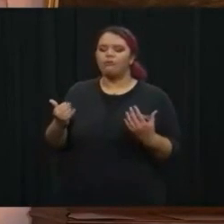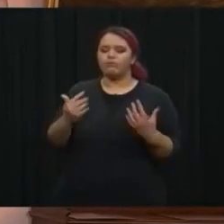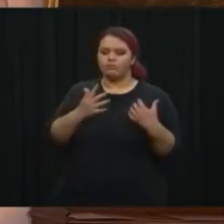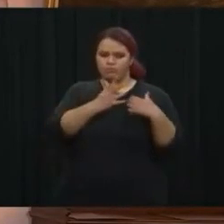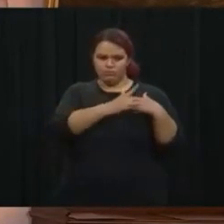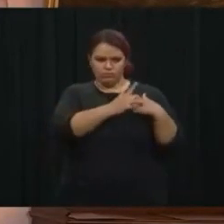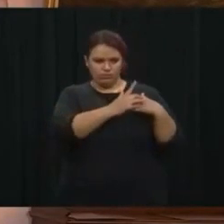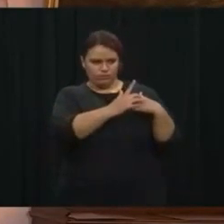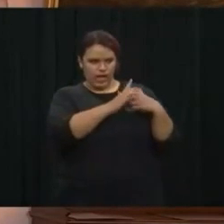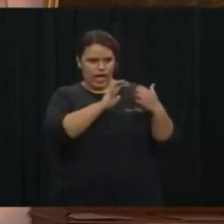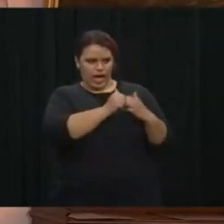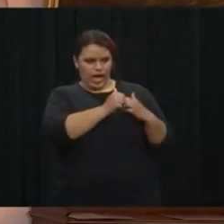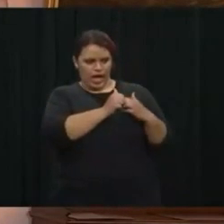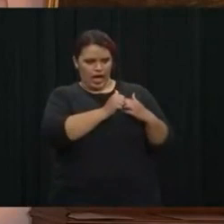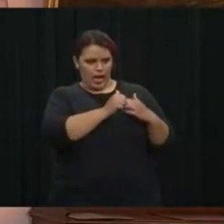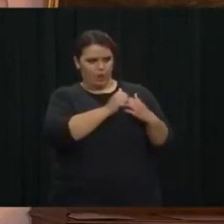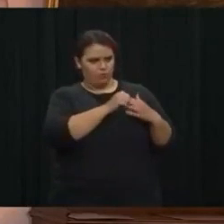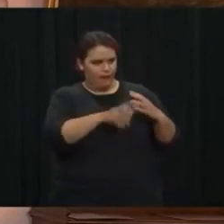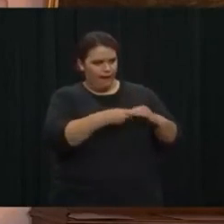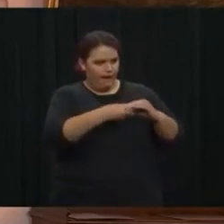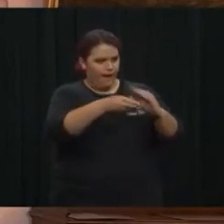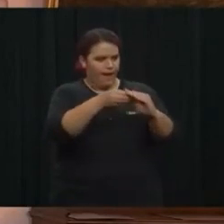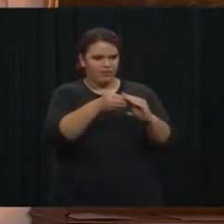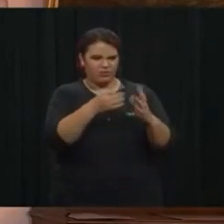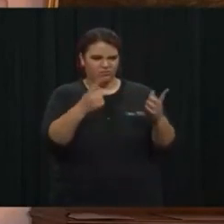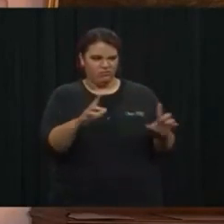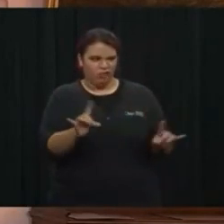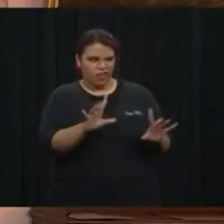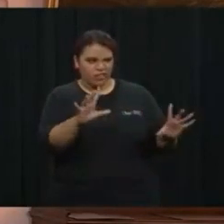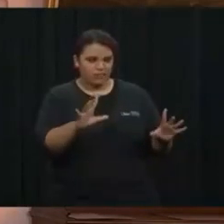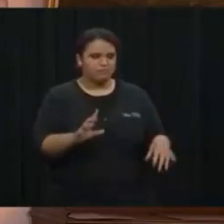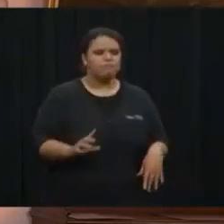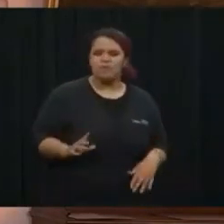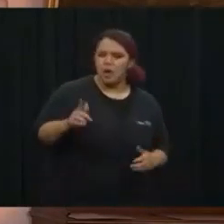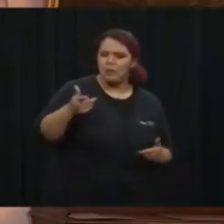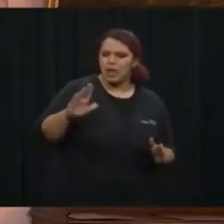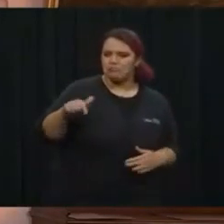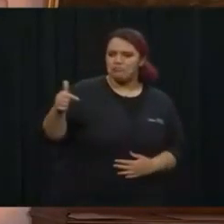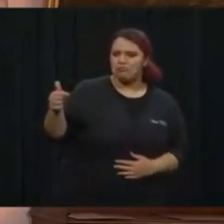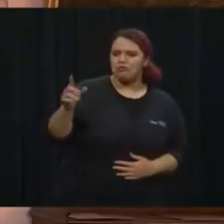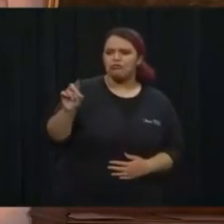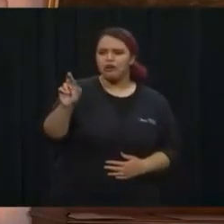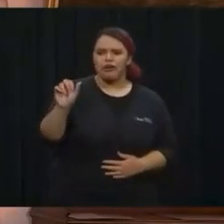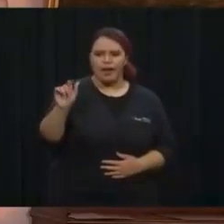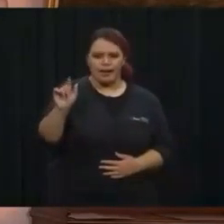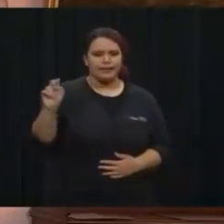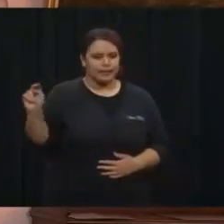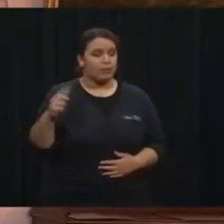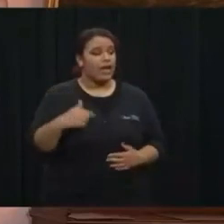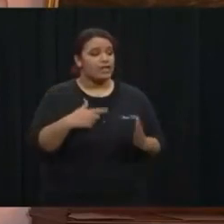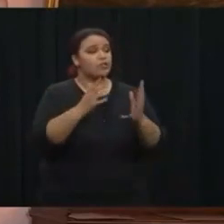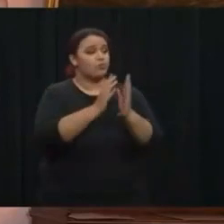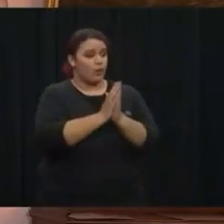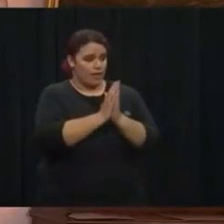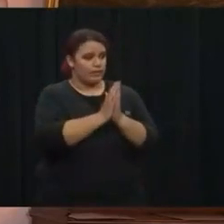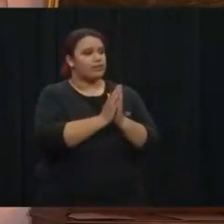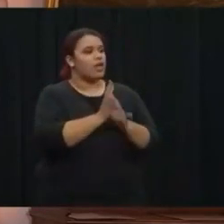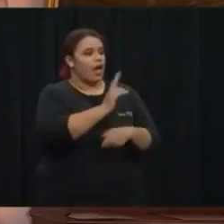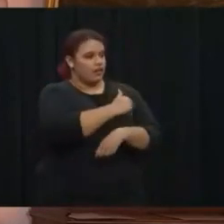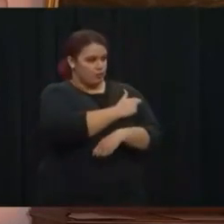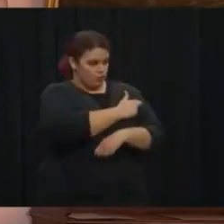today, fly your flag, put that flag up, and take a picture, put it up on Facebook, put it